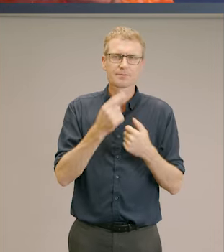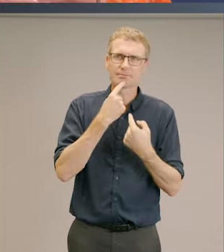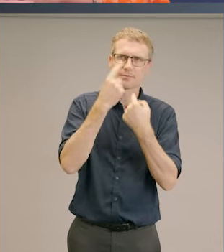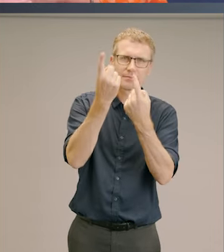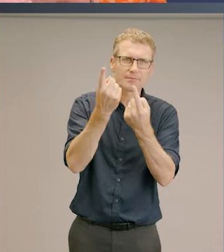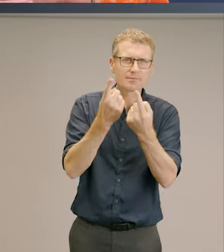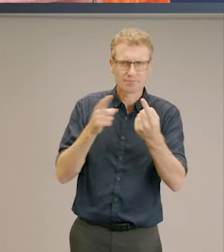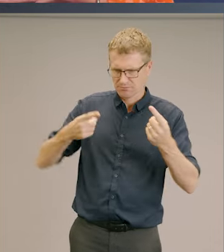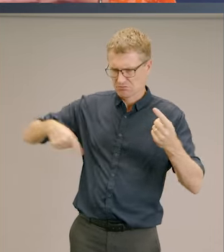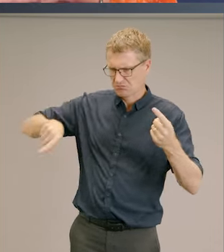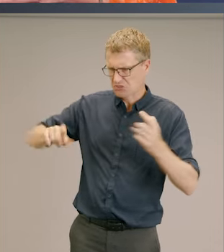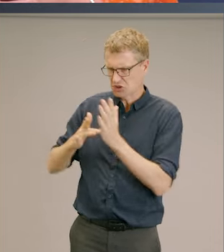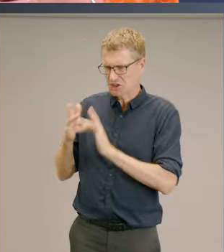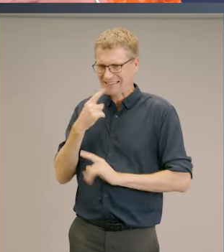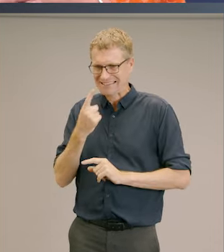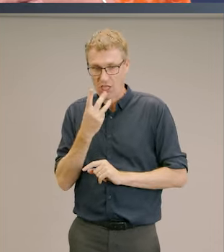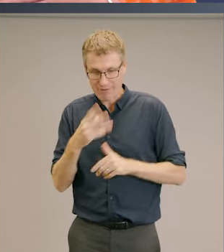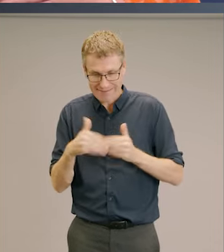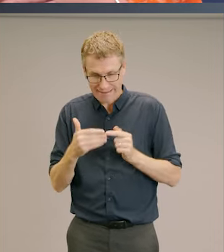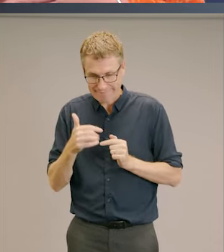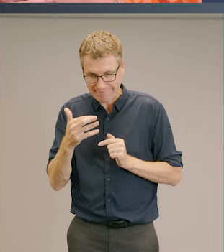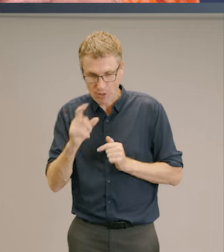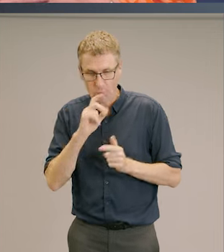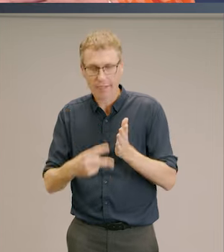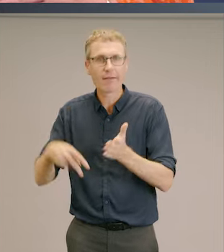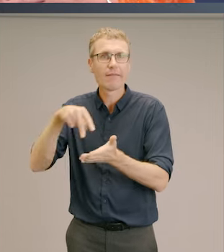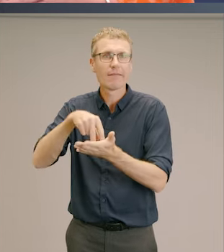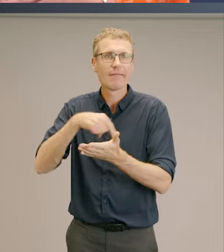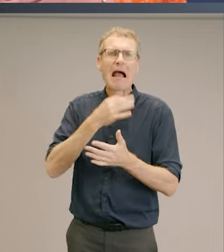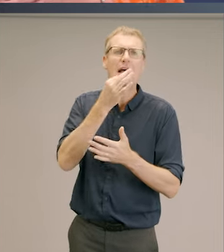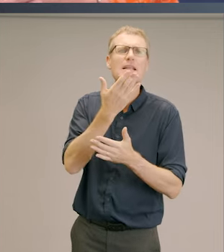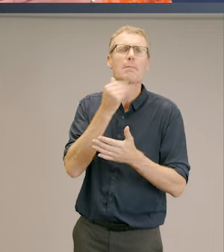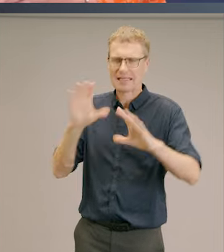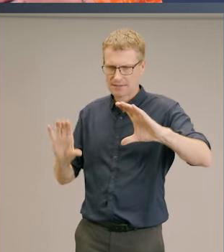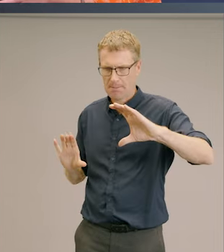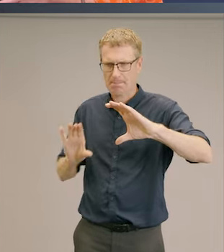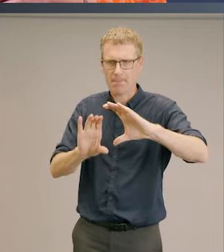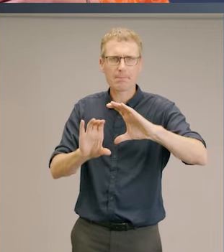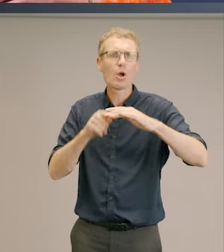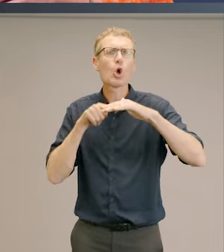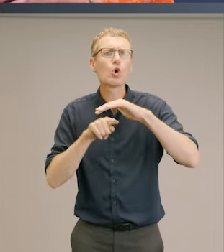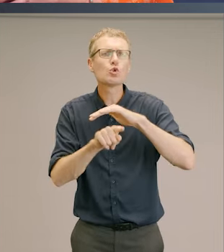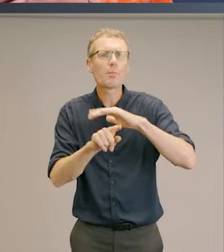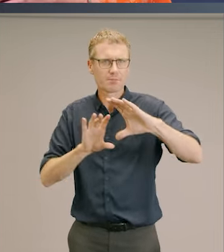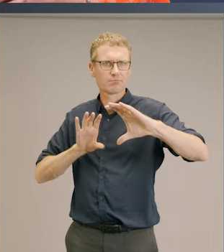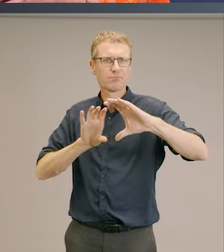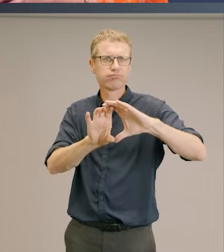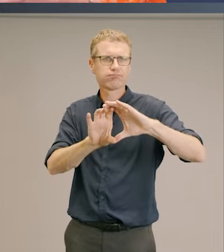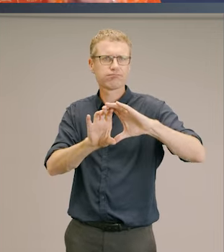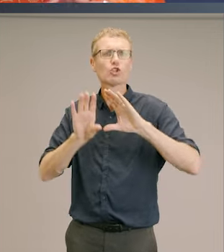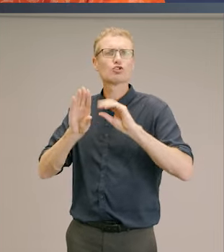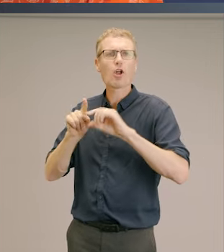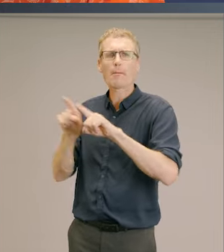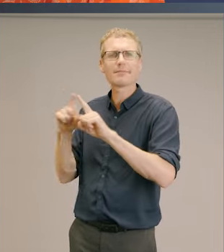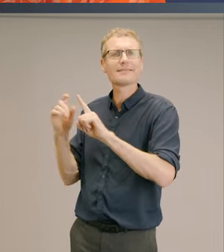talking about Jesus. "After 3 days, I will rise from the dead. So we request that you seal the tomb until the third day. This will prevent